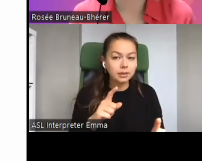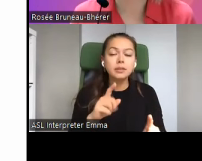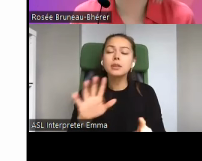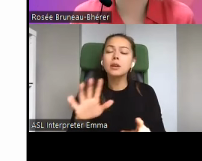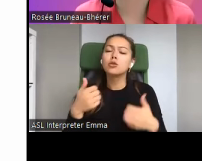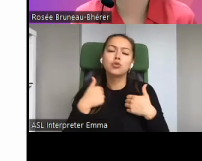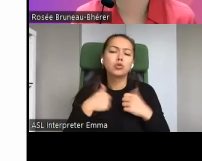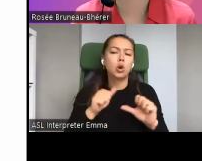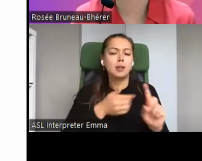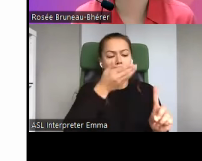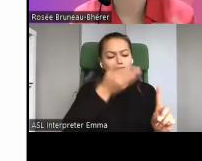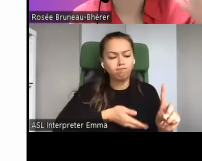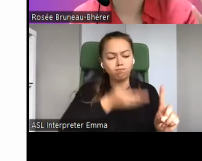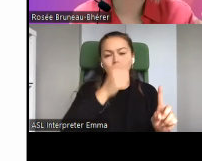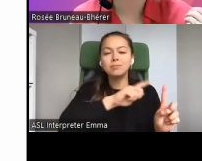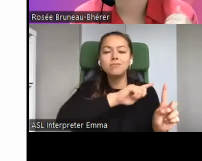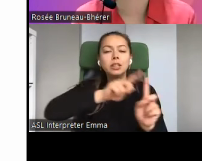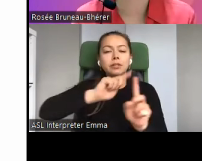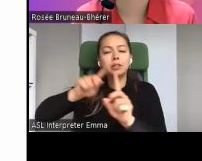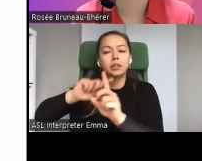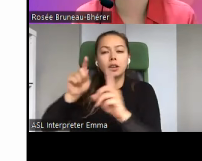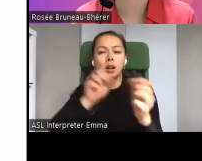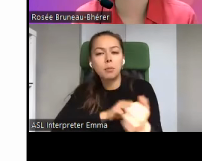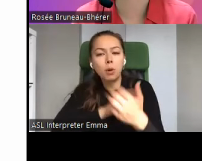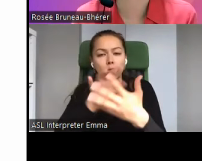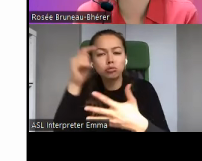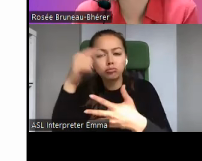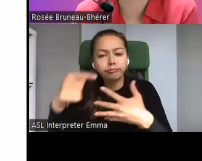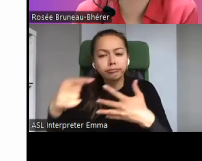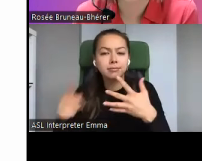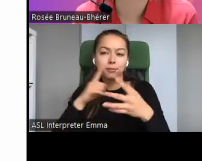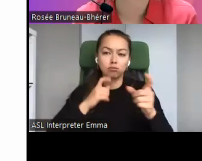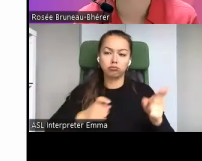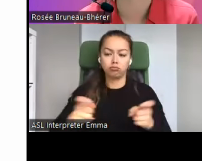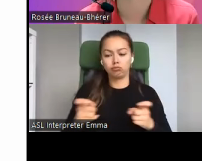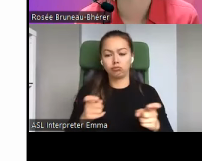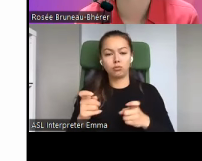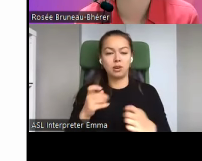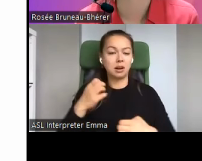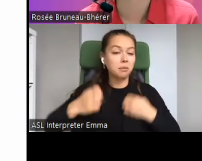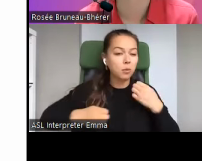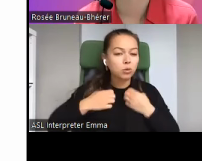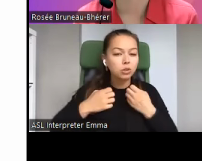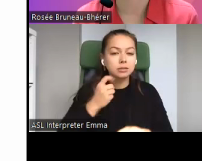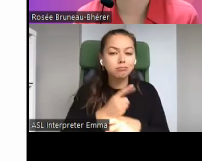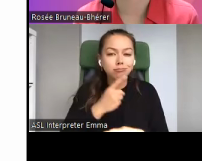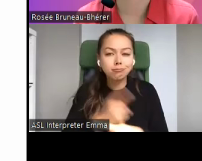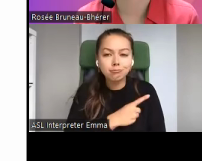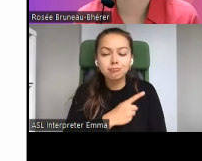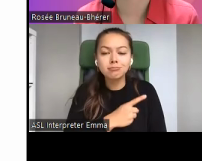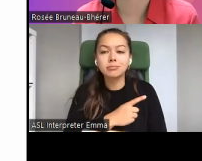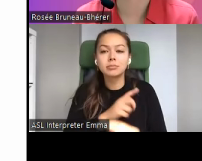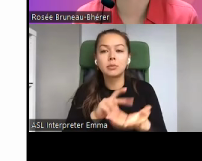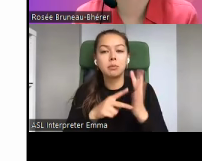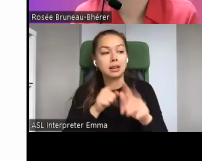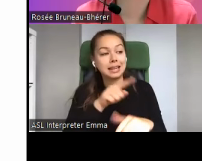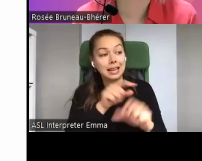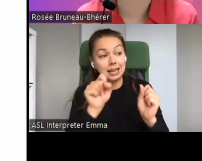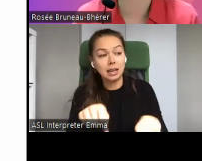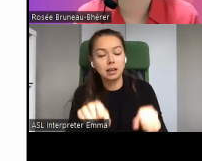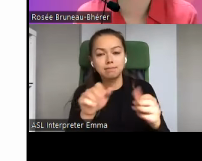ways of controlling his emotions. This will help him learn better at school, create relationships with